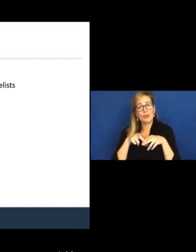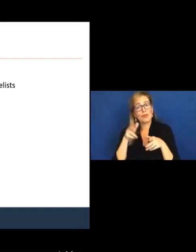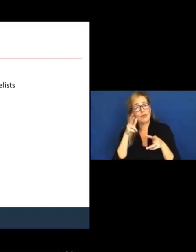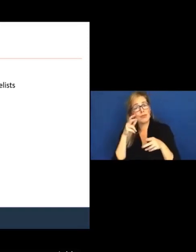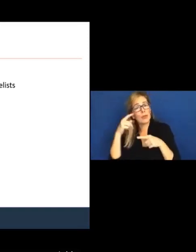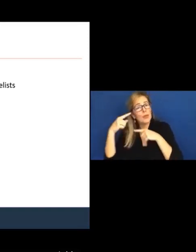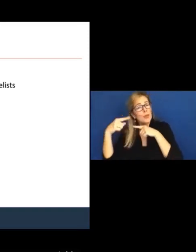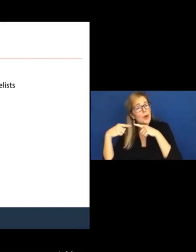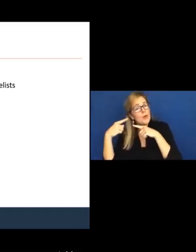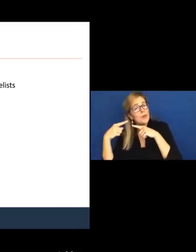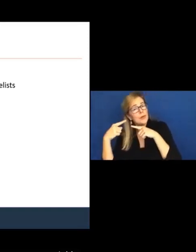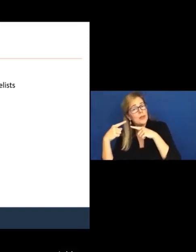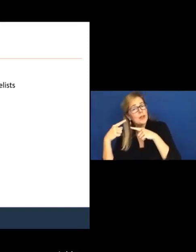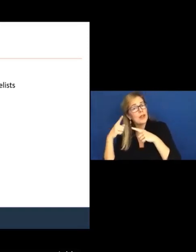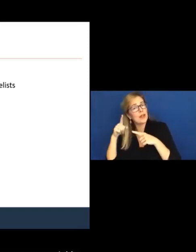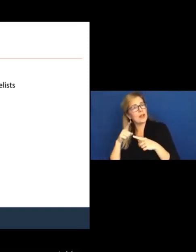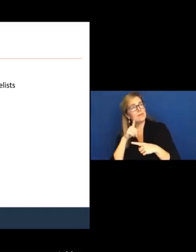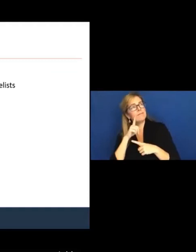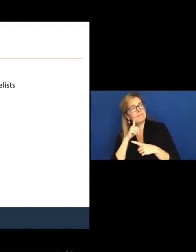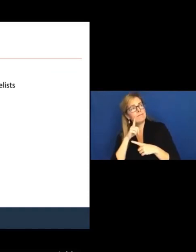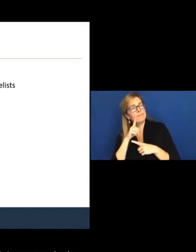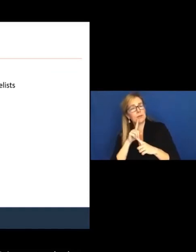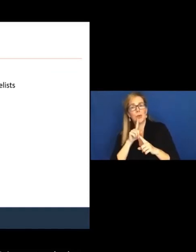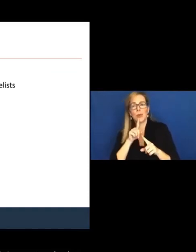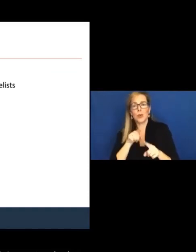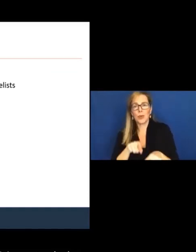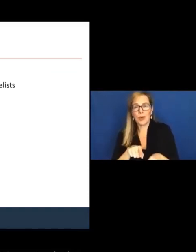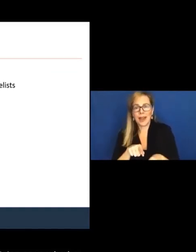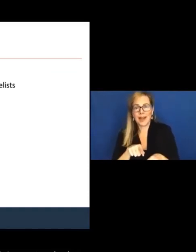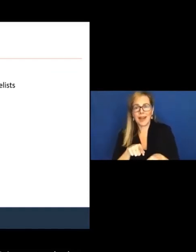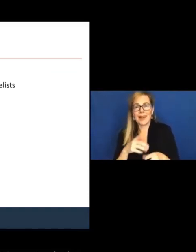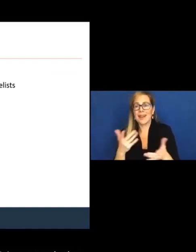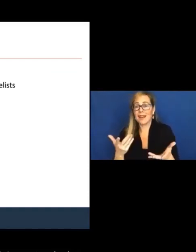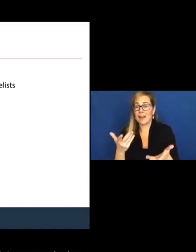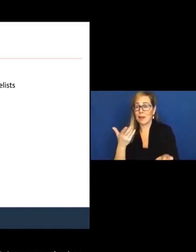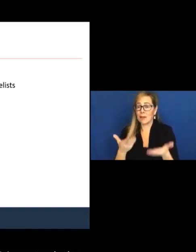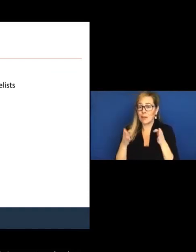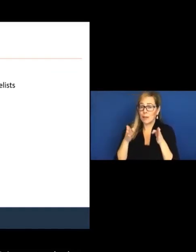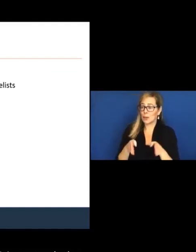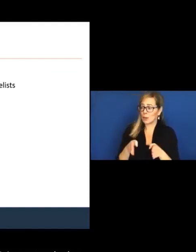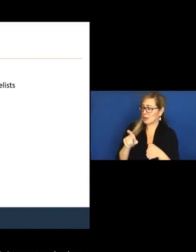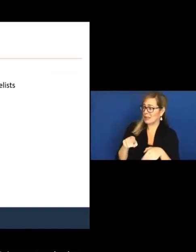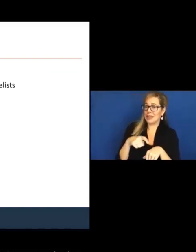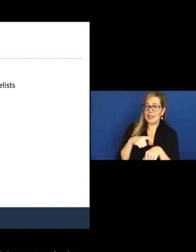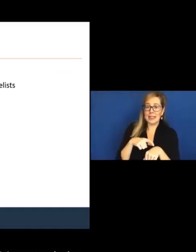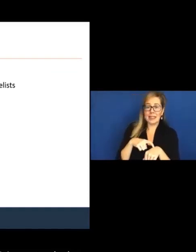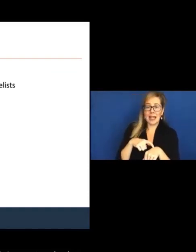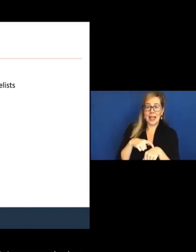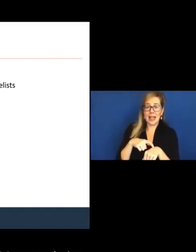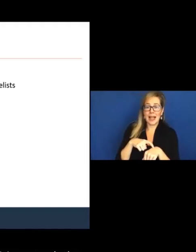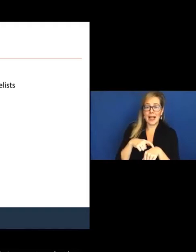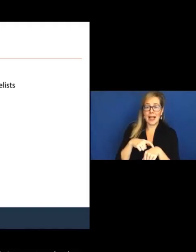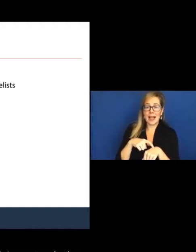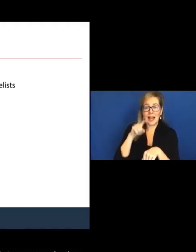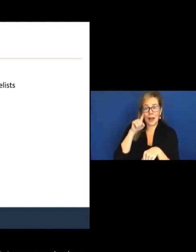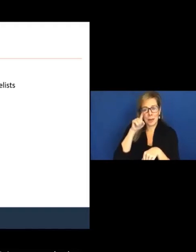react quickly. So someone may need time in making a decision as to whether they want